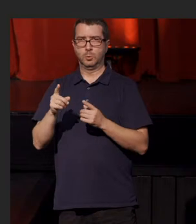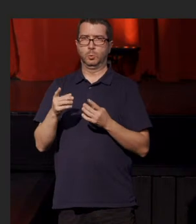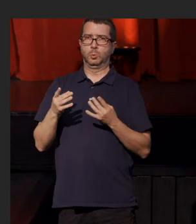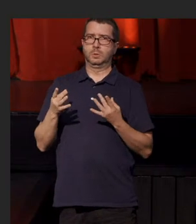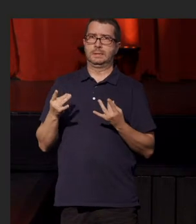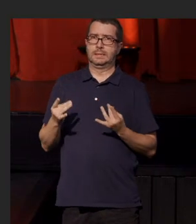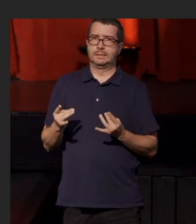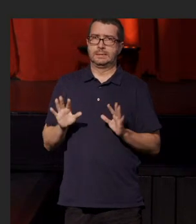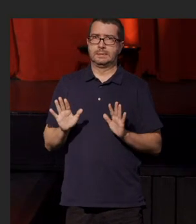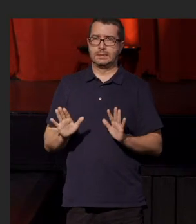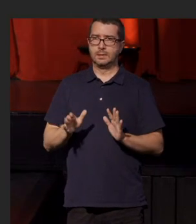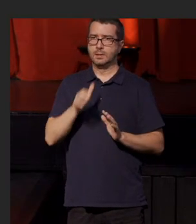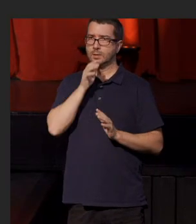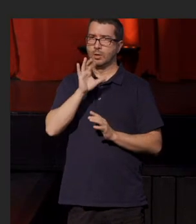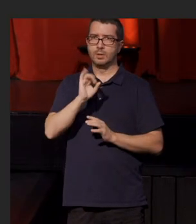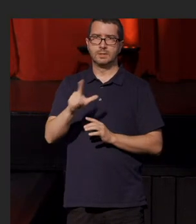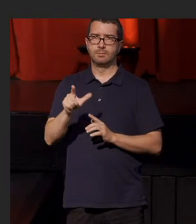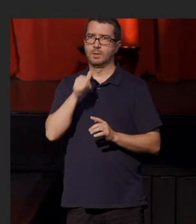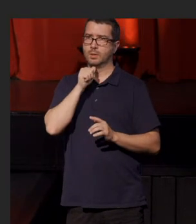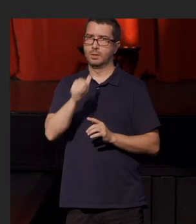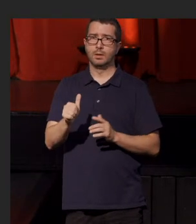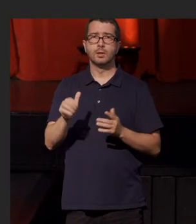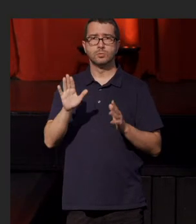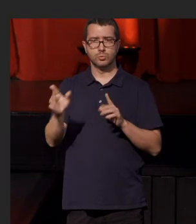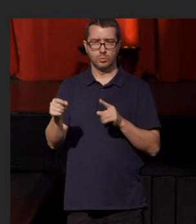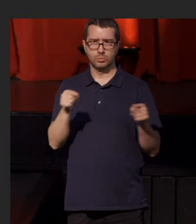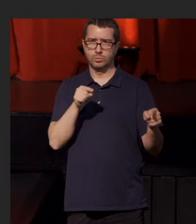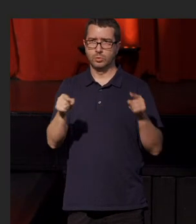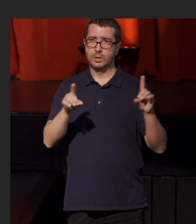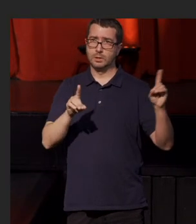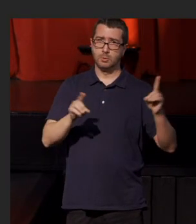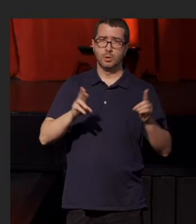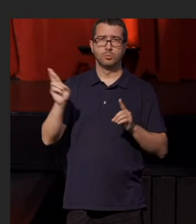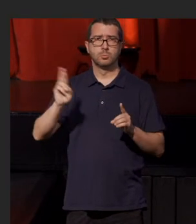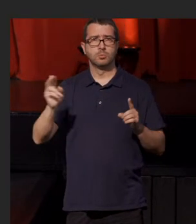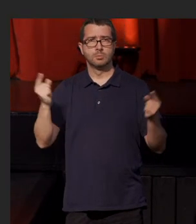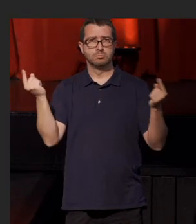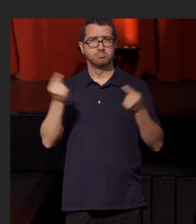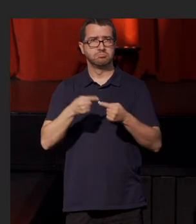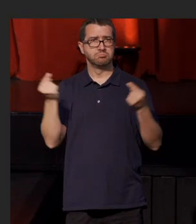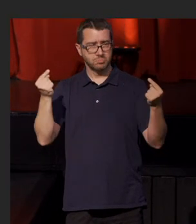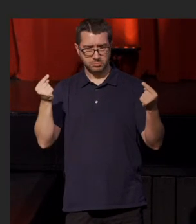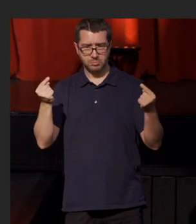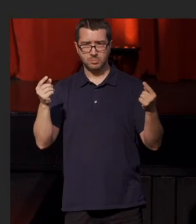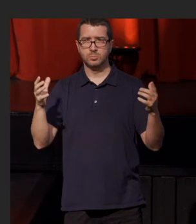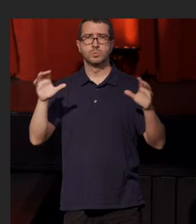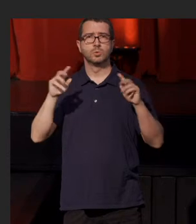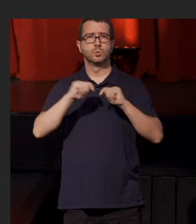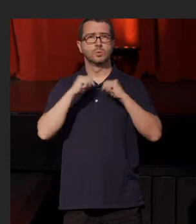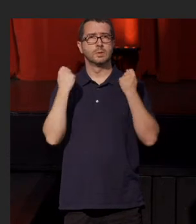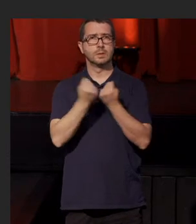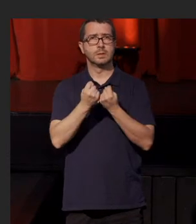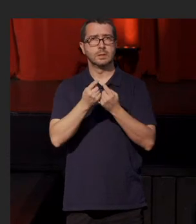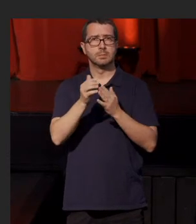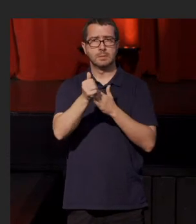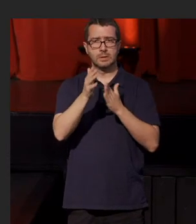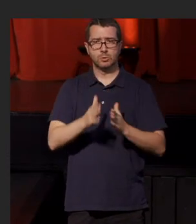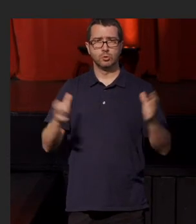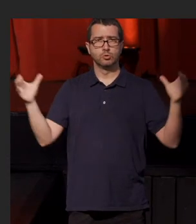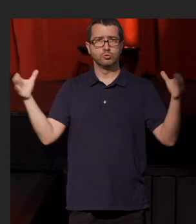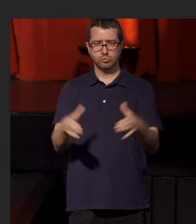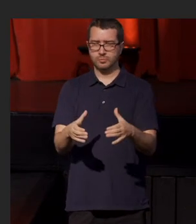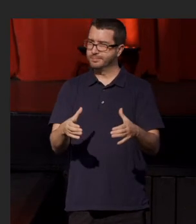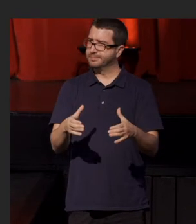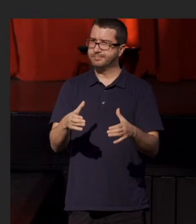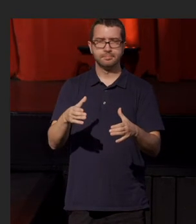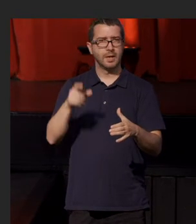after about a year of that, the Republicans and Democrats and the leadership got together and said, this isn't acceptable. We've got to do something about it.